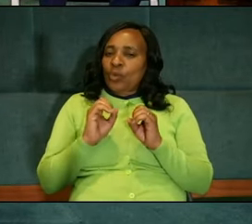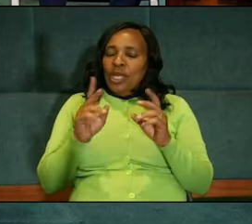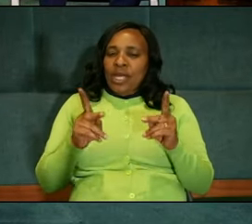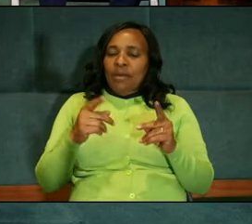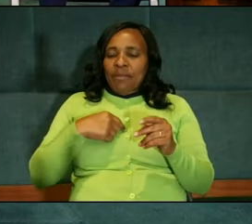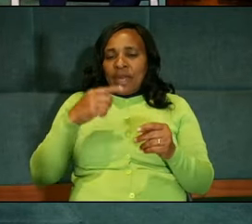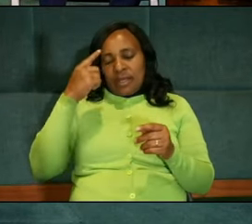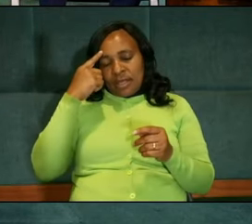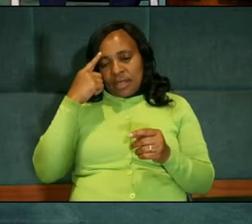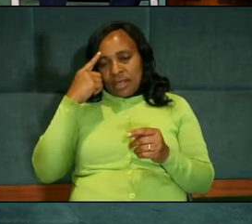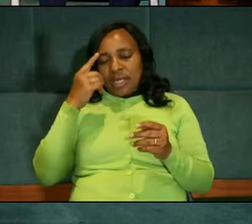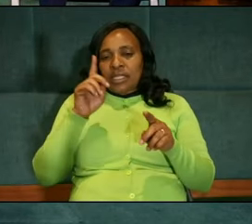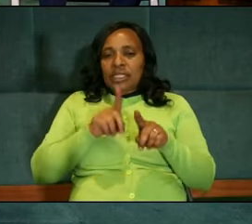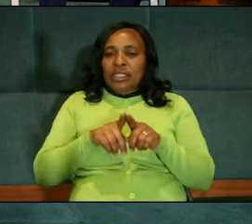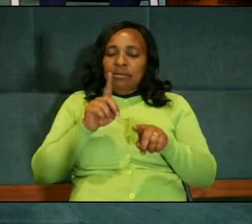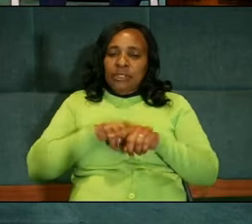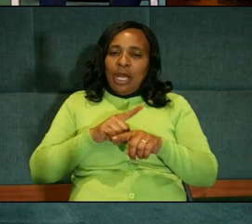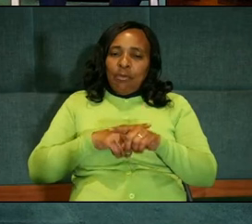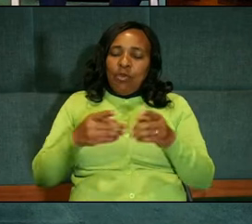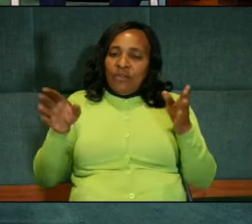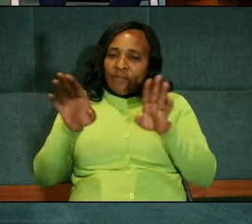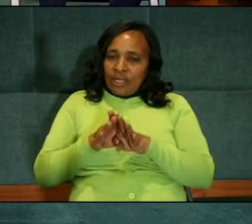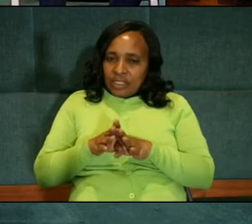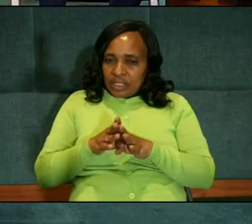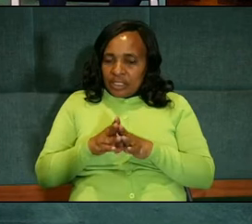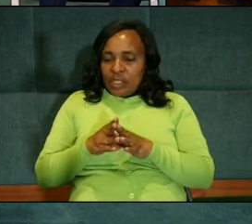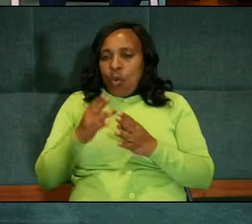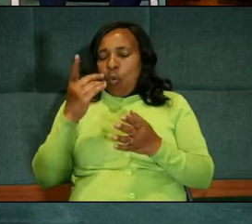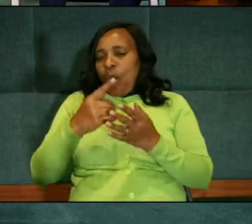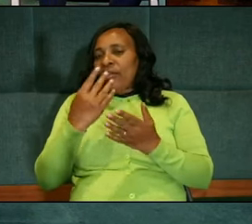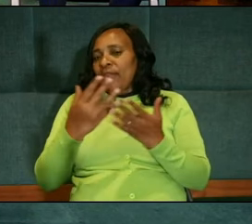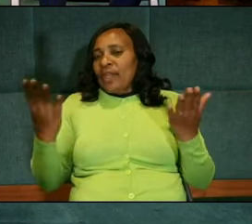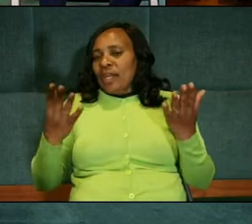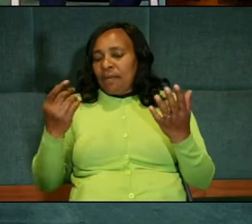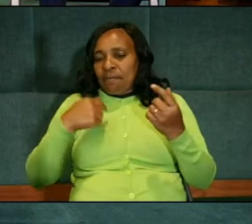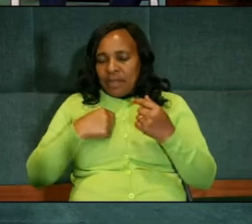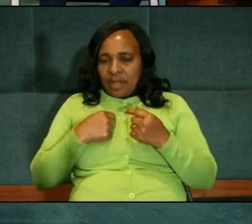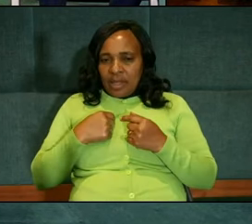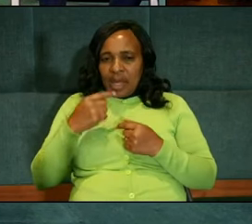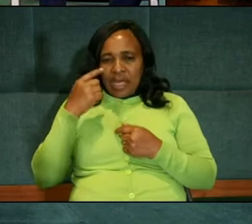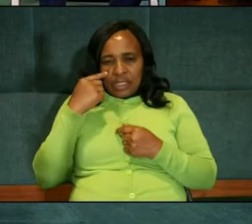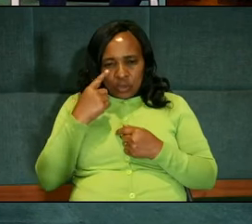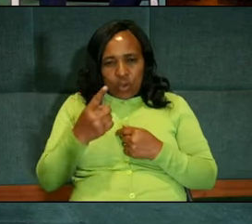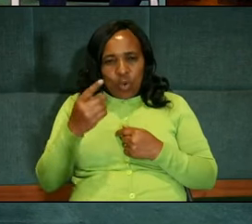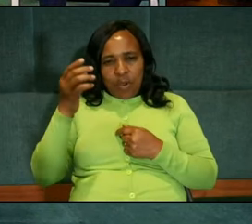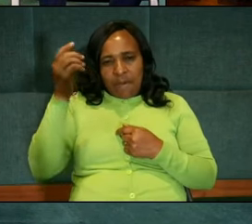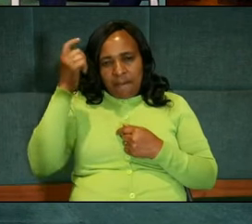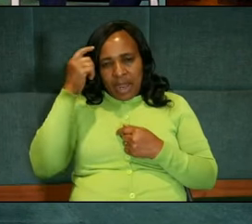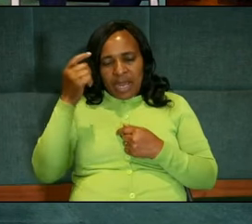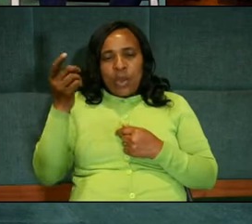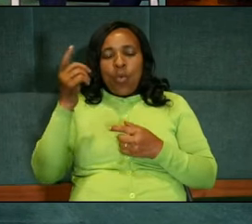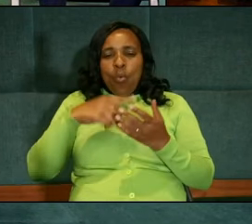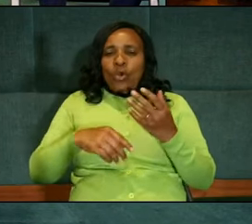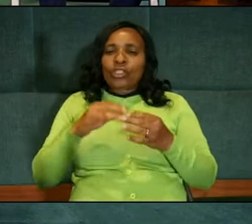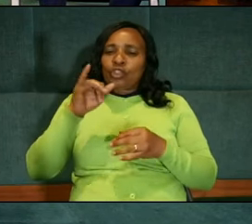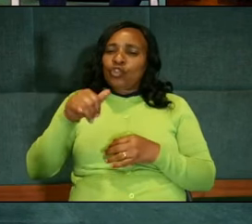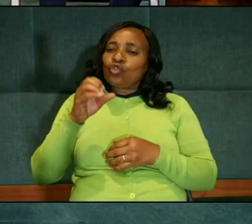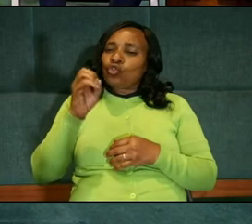I think as we conclude, as you guys were speaking, one thing that came to my mind was that, you see, what Jonathan